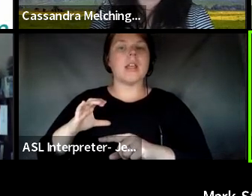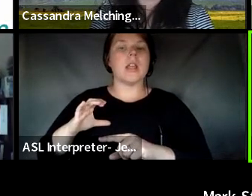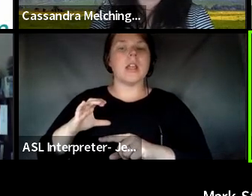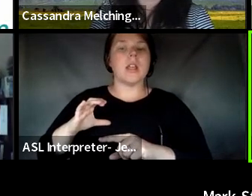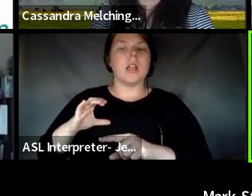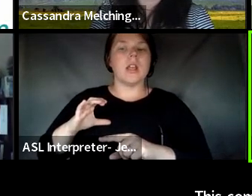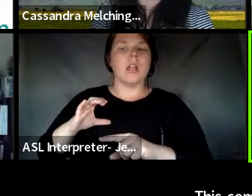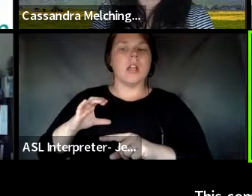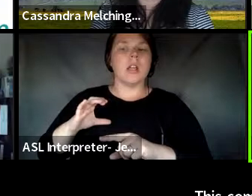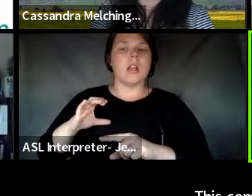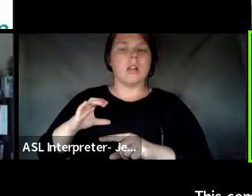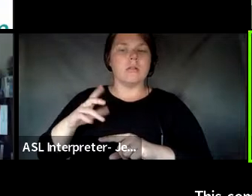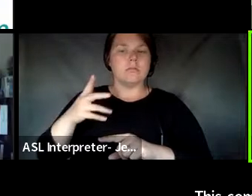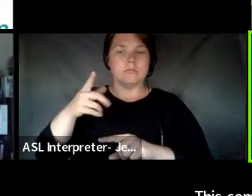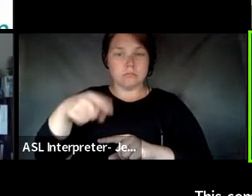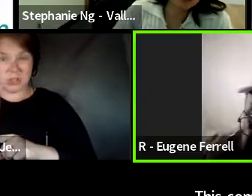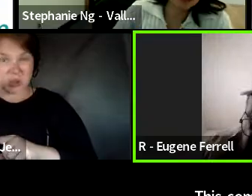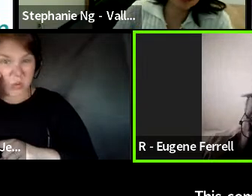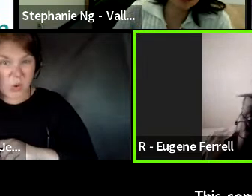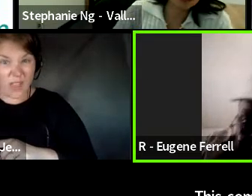aware of this or what?